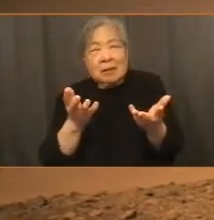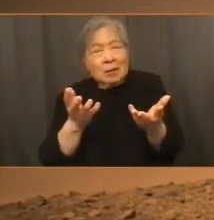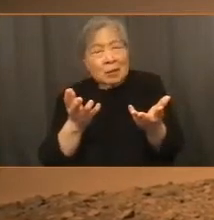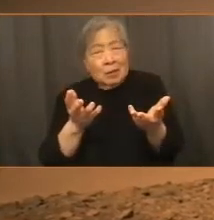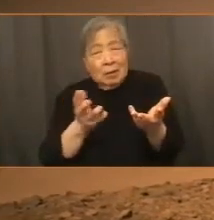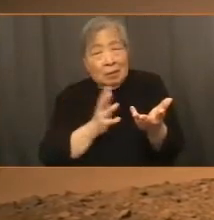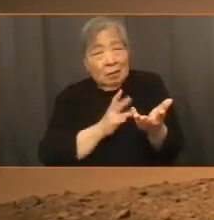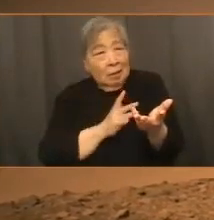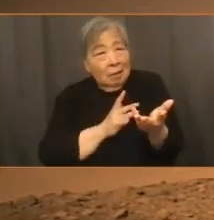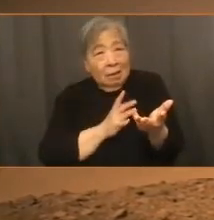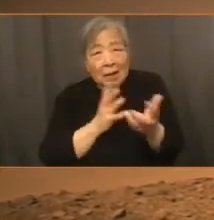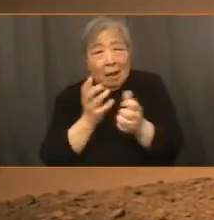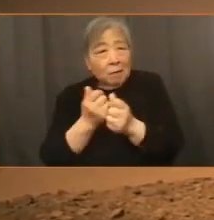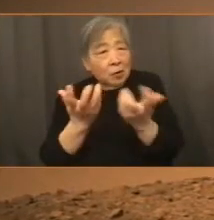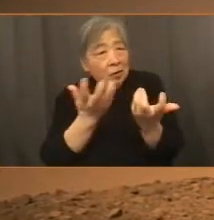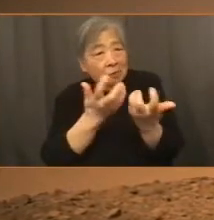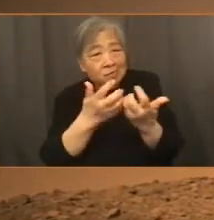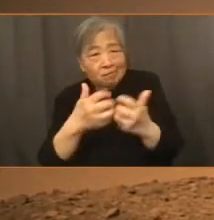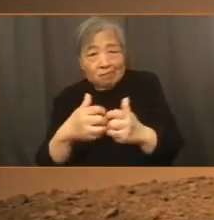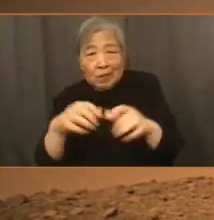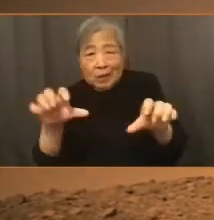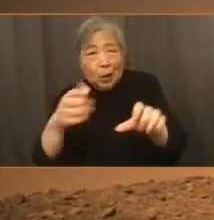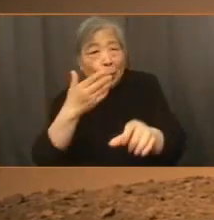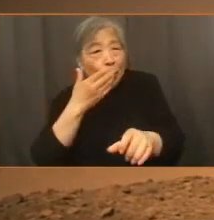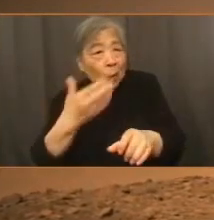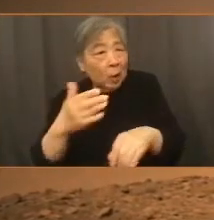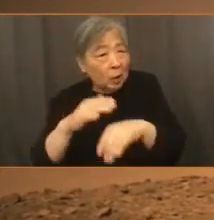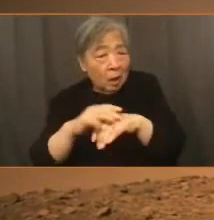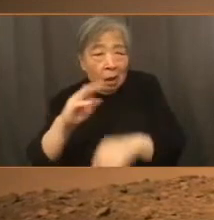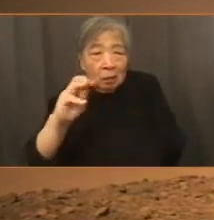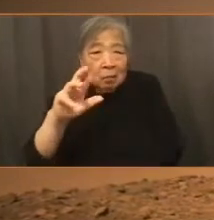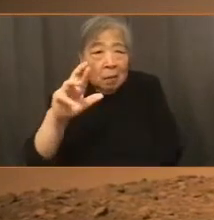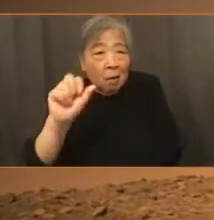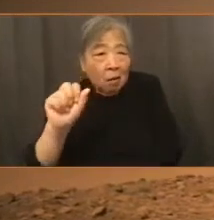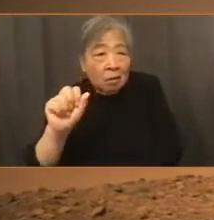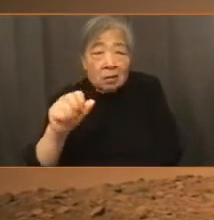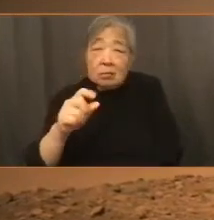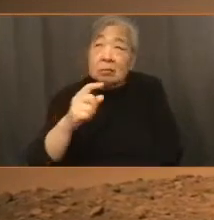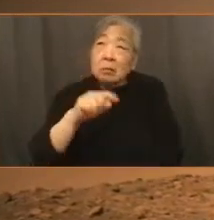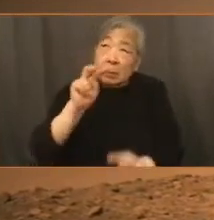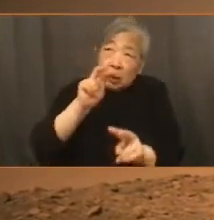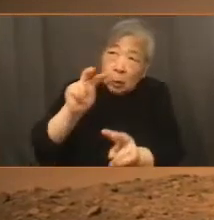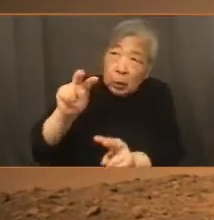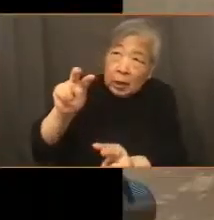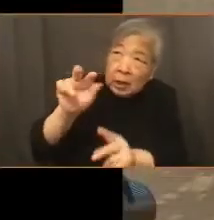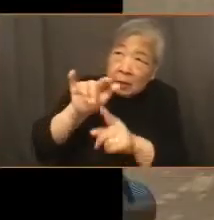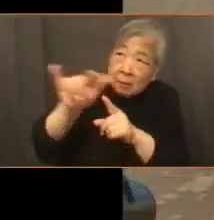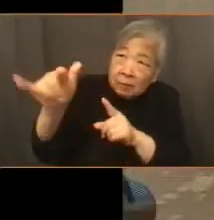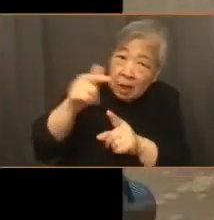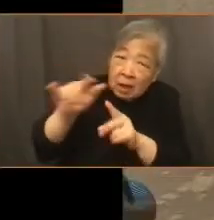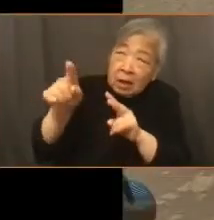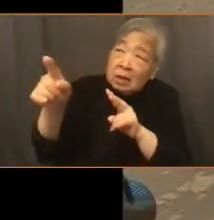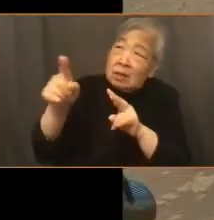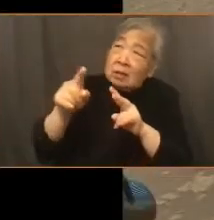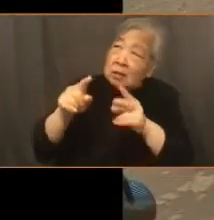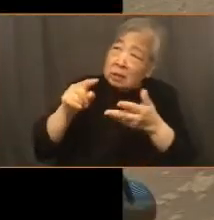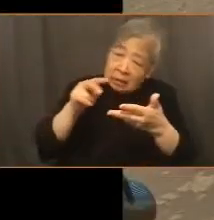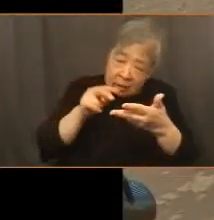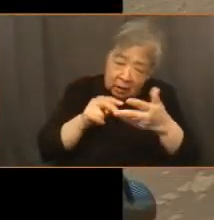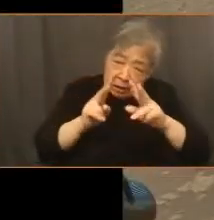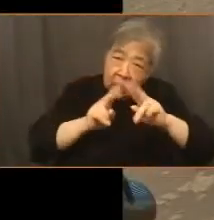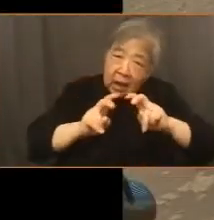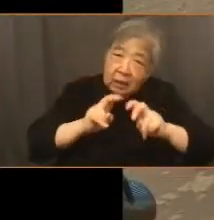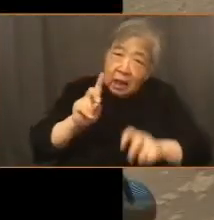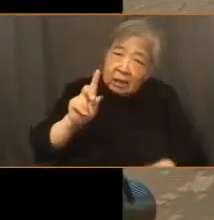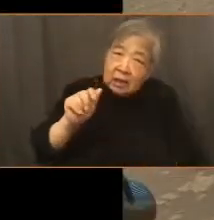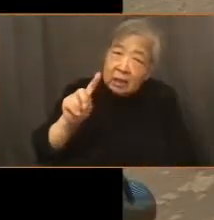Mars. We've been looking at these flights, we've been getting back the data, we've dug into it, and they've matched